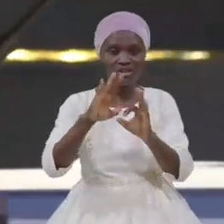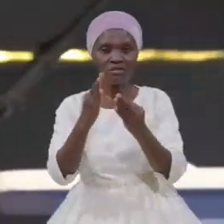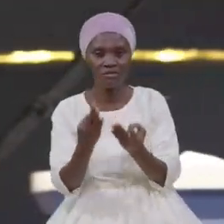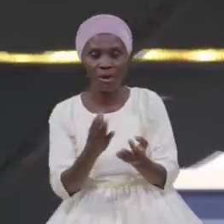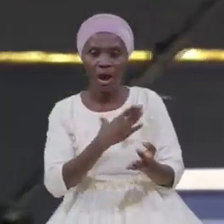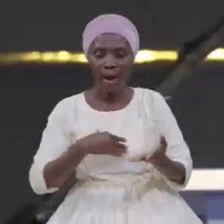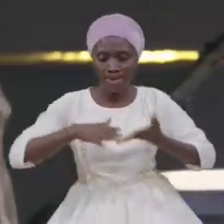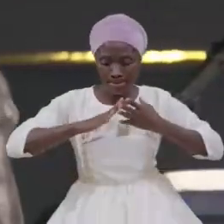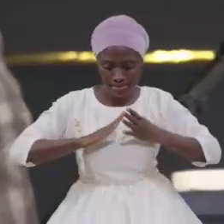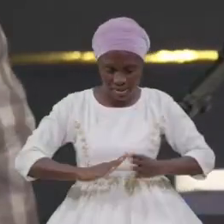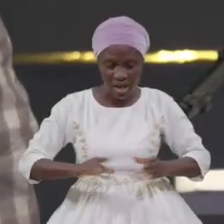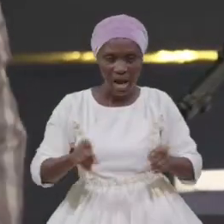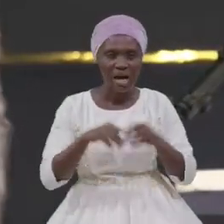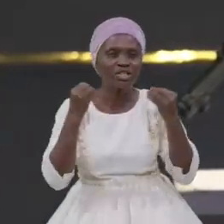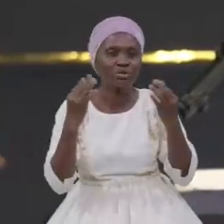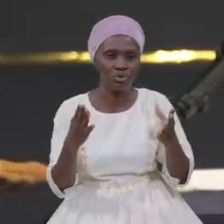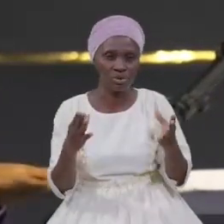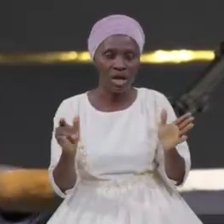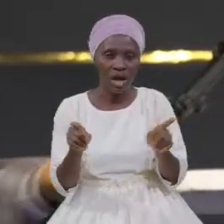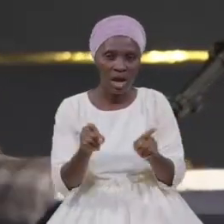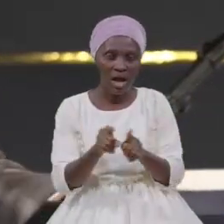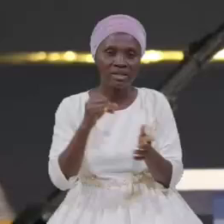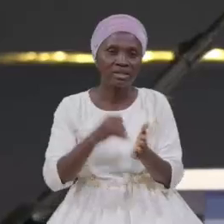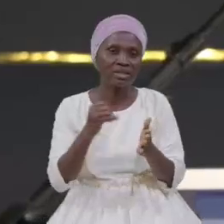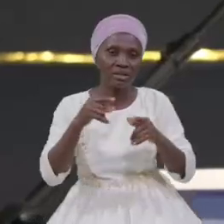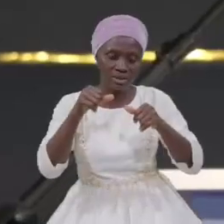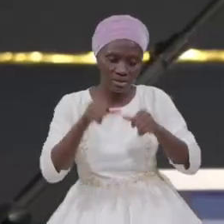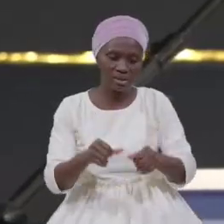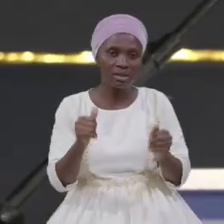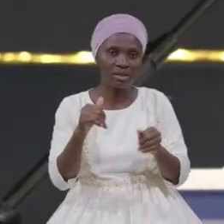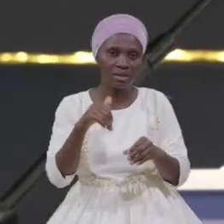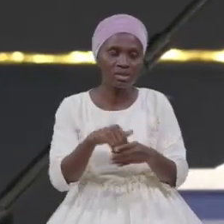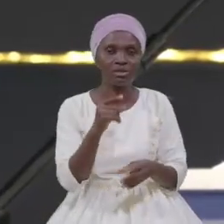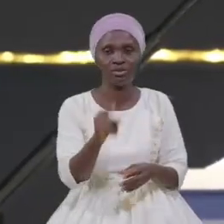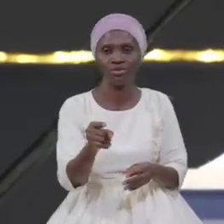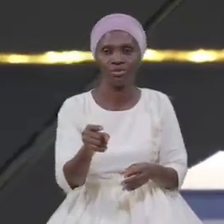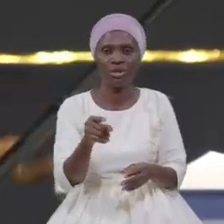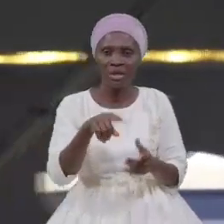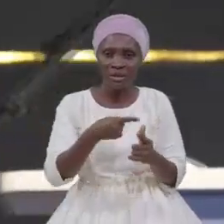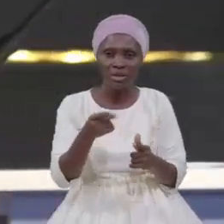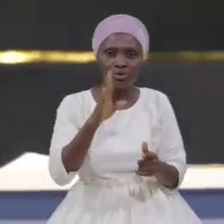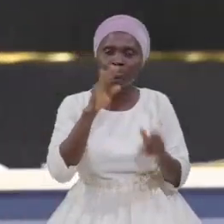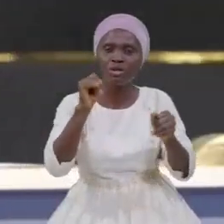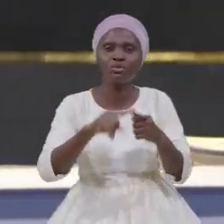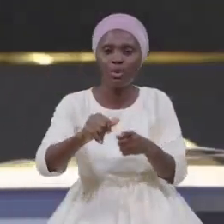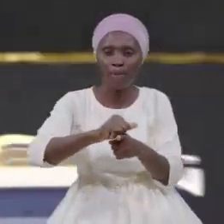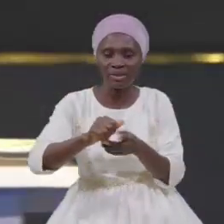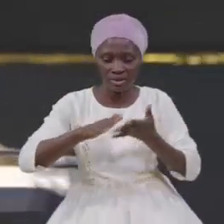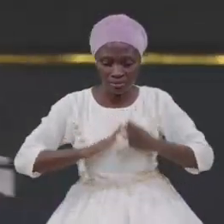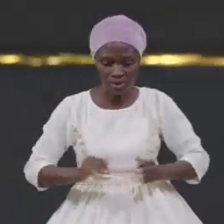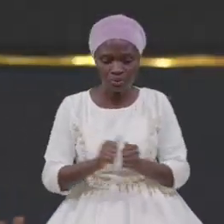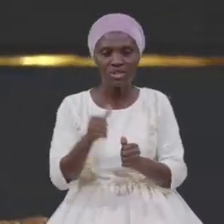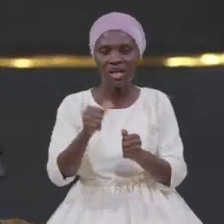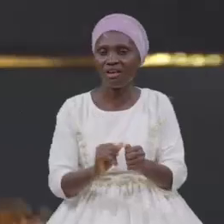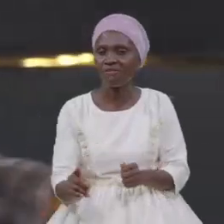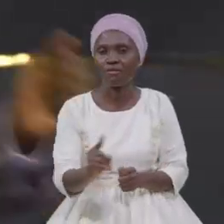it lies with you, you are at peace with everybody. What are you going to be fighting about? What are you going